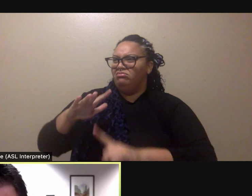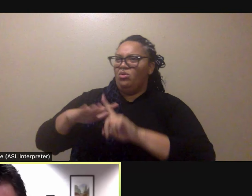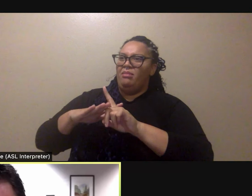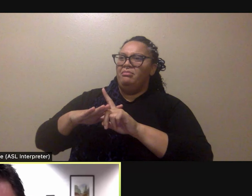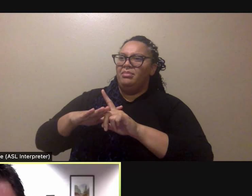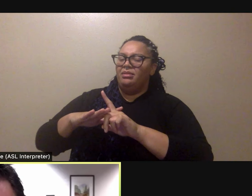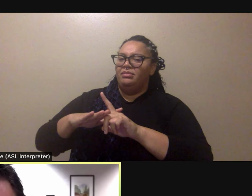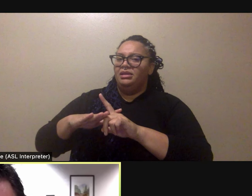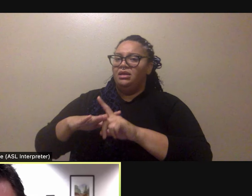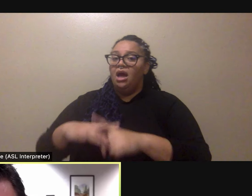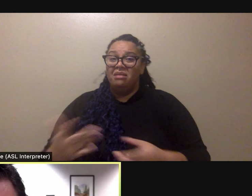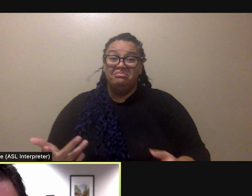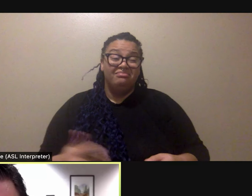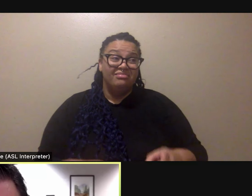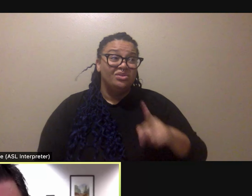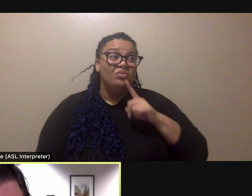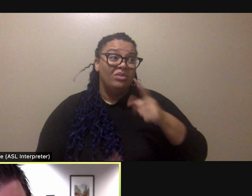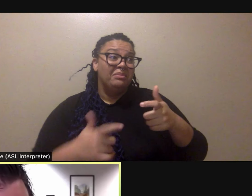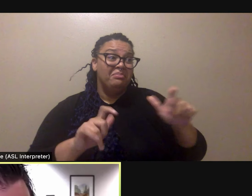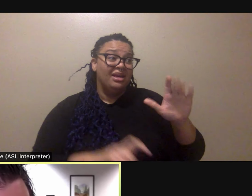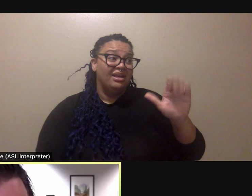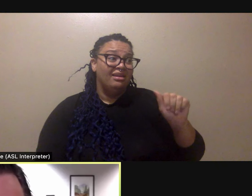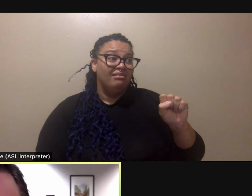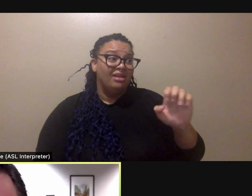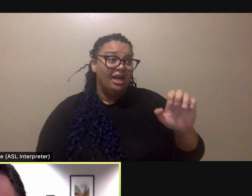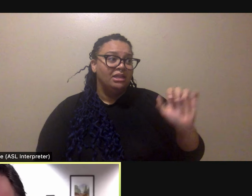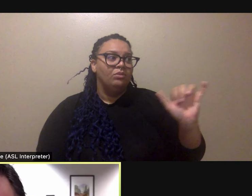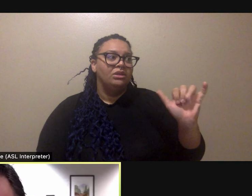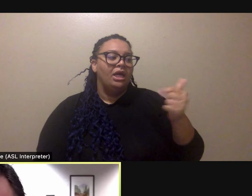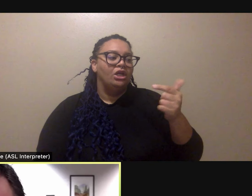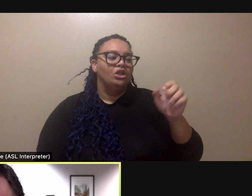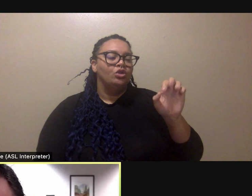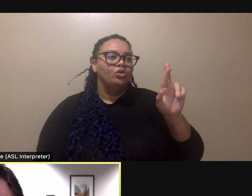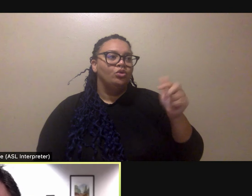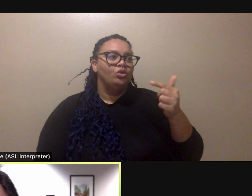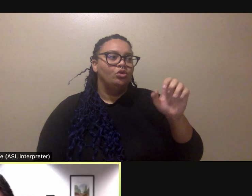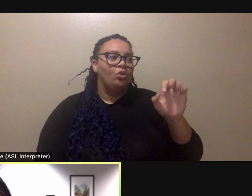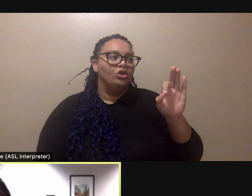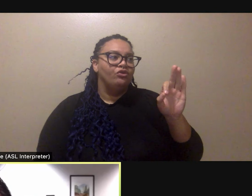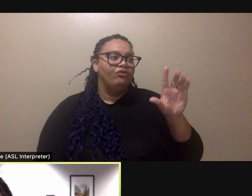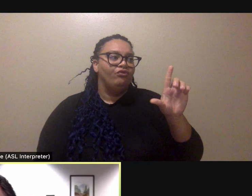pretty high profile case. It was kind of like, you know, George Floyd or something.